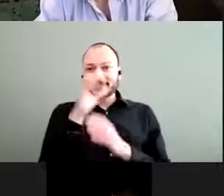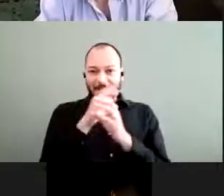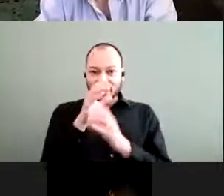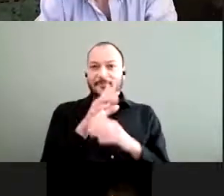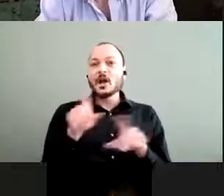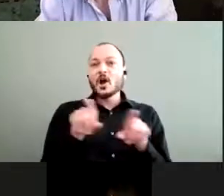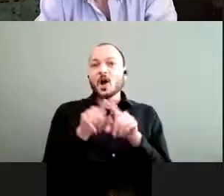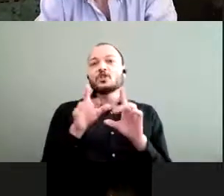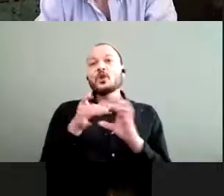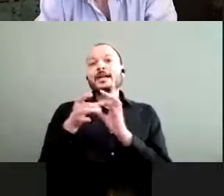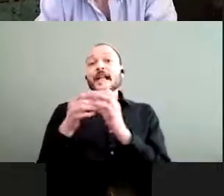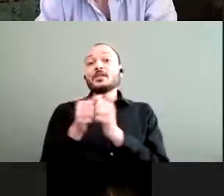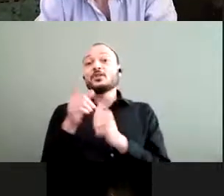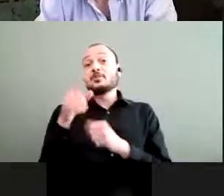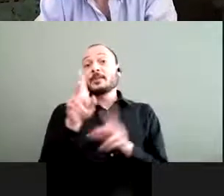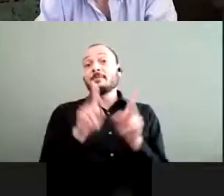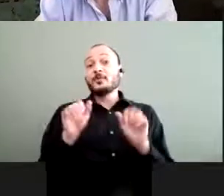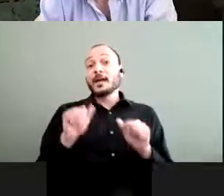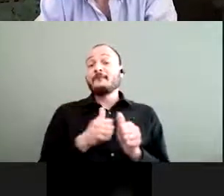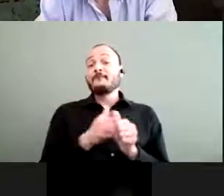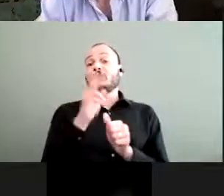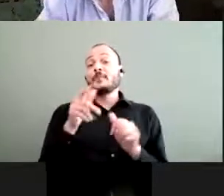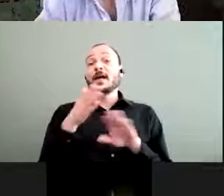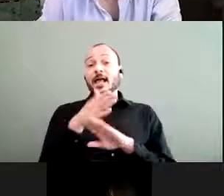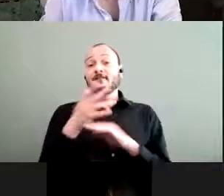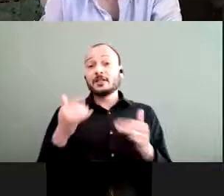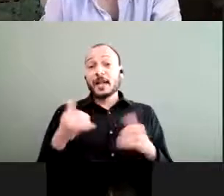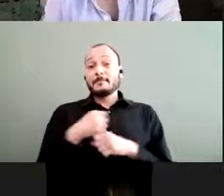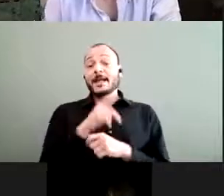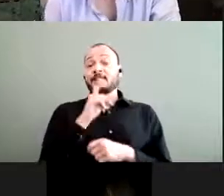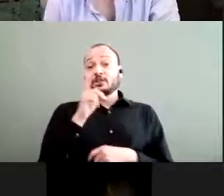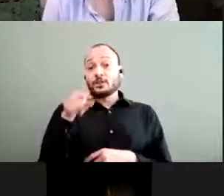with folks you can follow up with after today to make sure